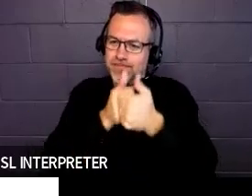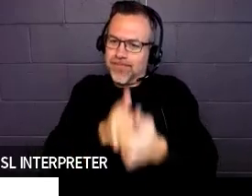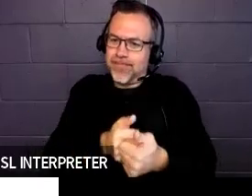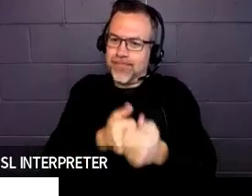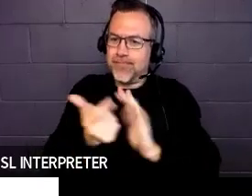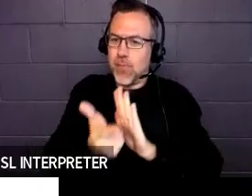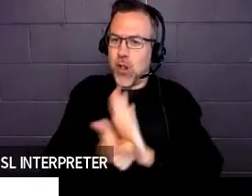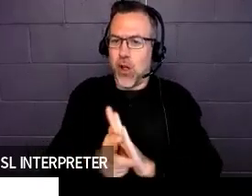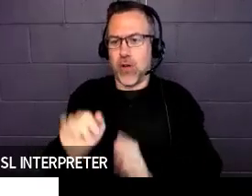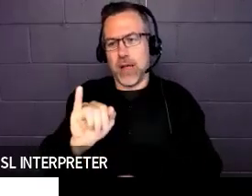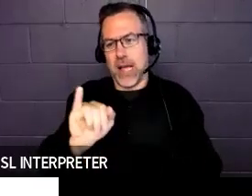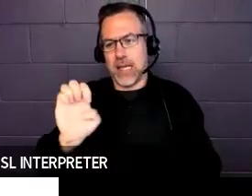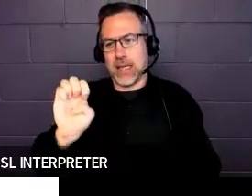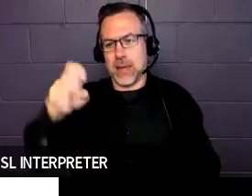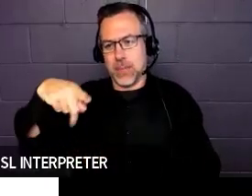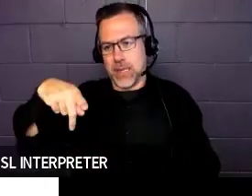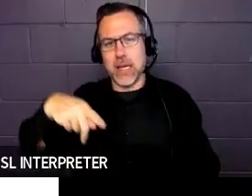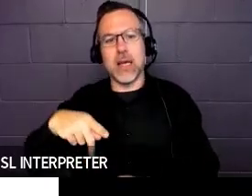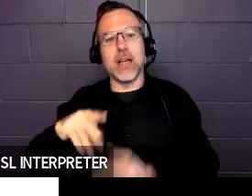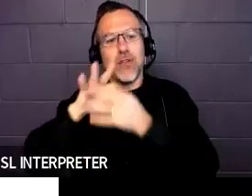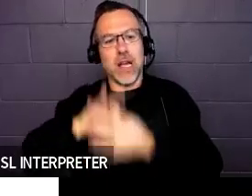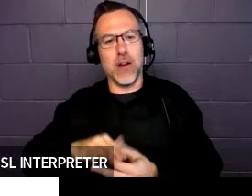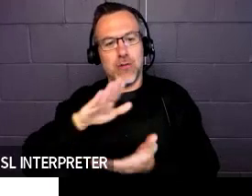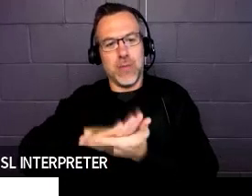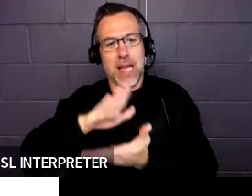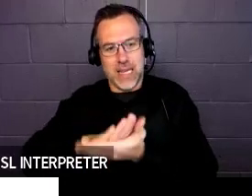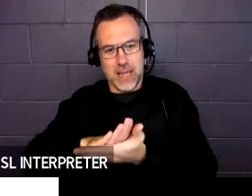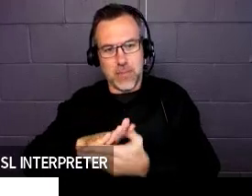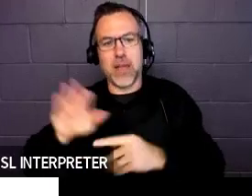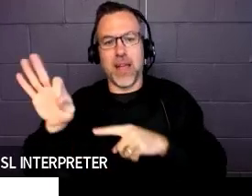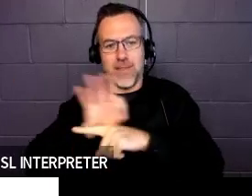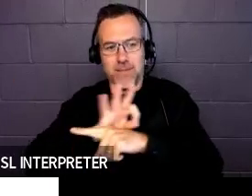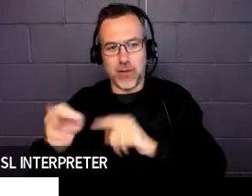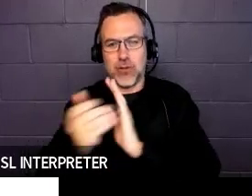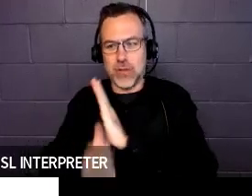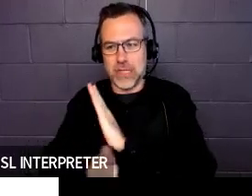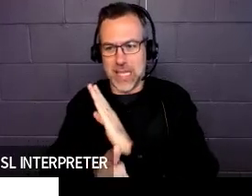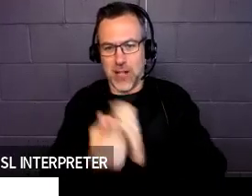on the academic and functional skill gaps and how statement.